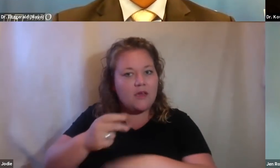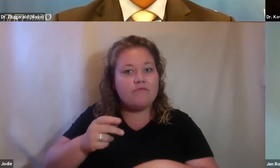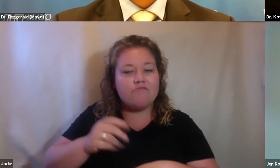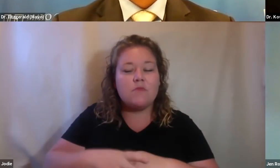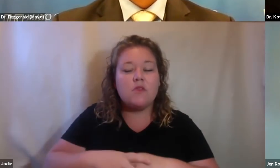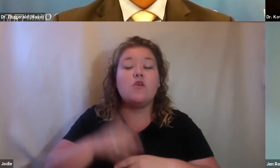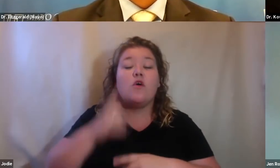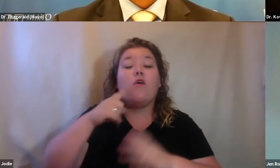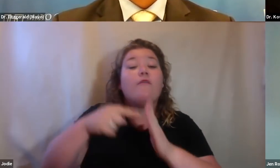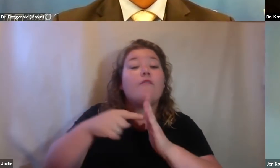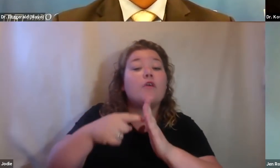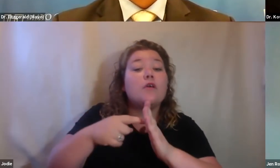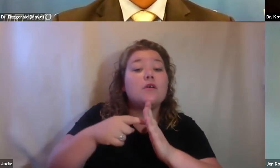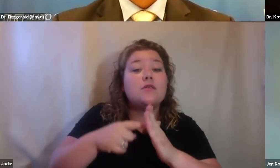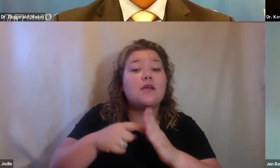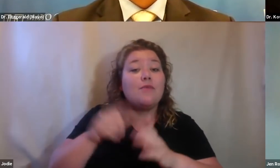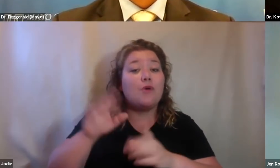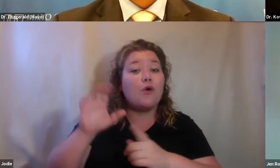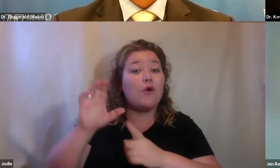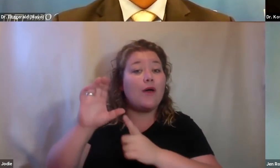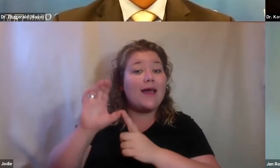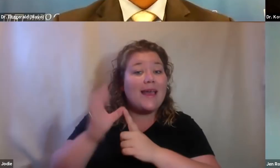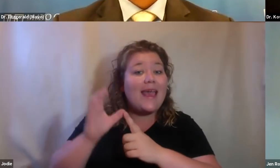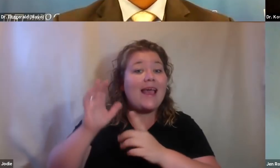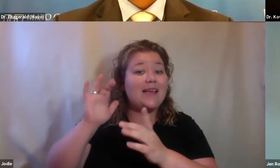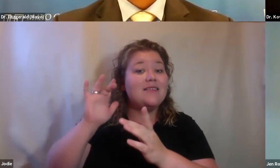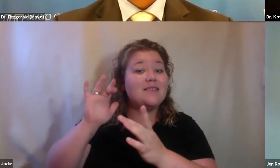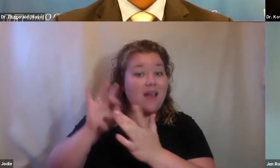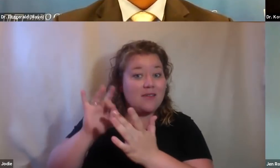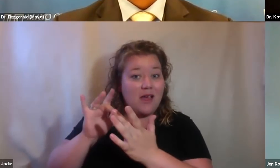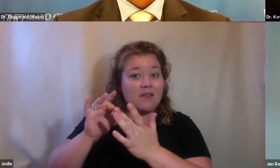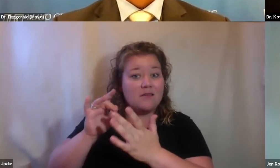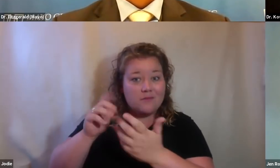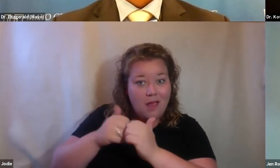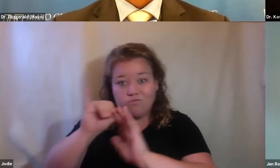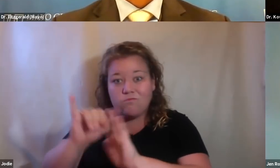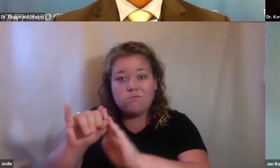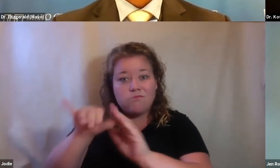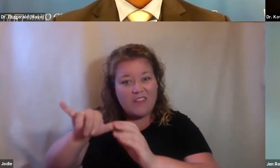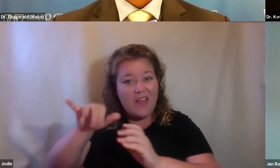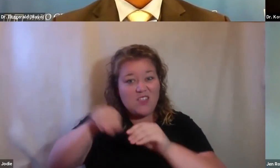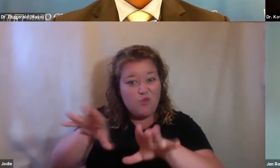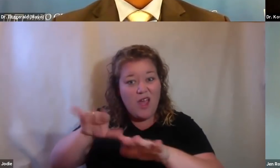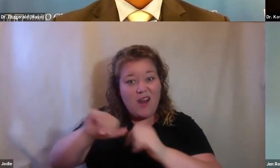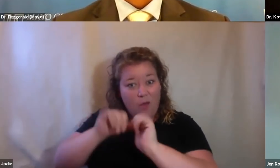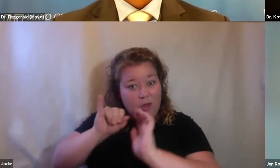are really the key things that we're emphasizing here. Those secondary